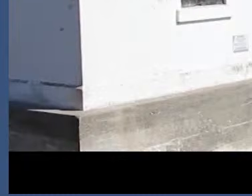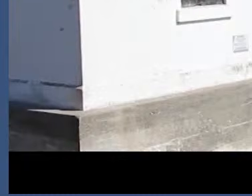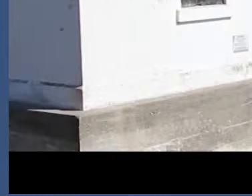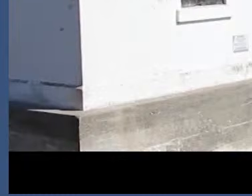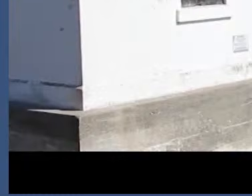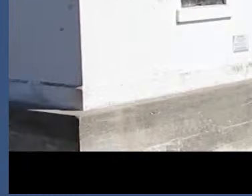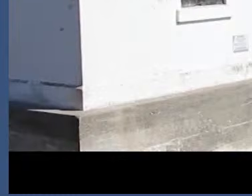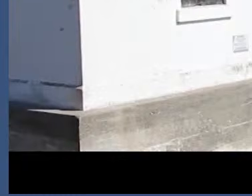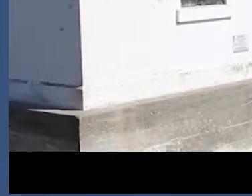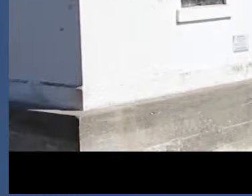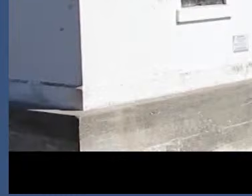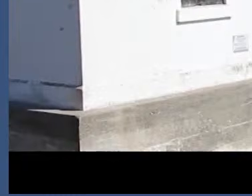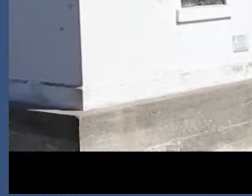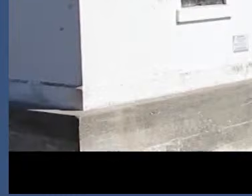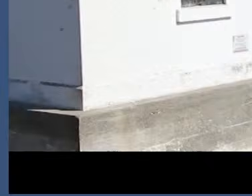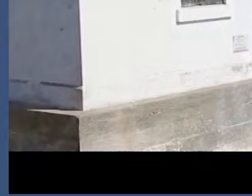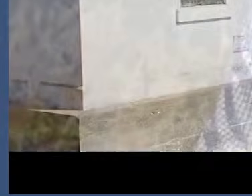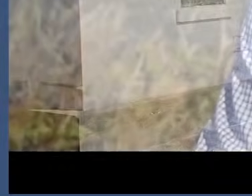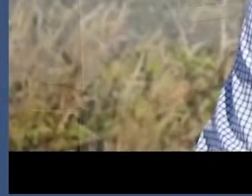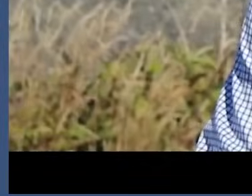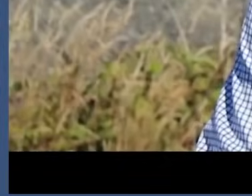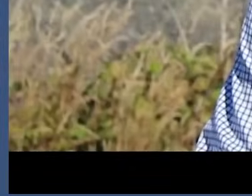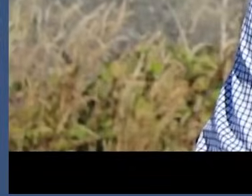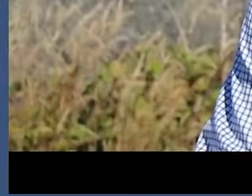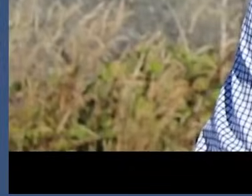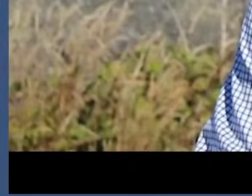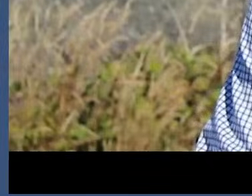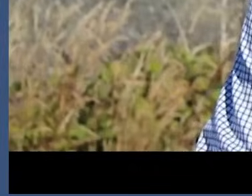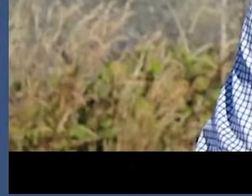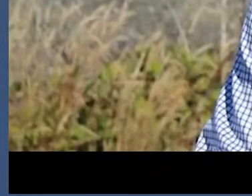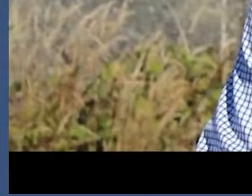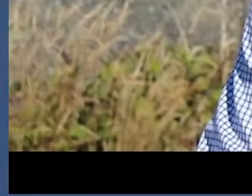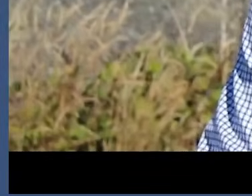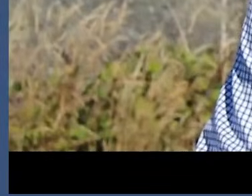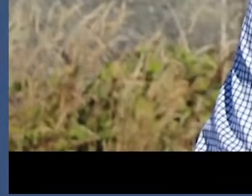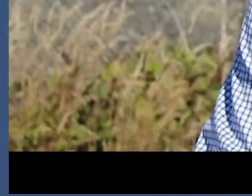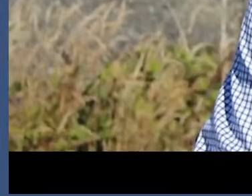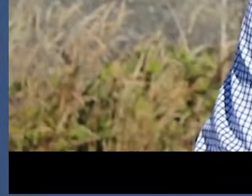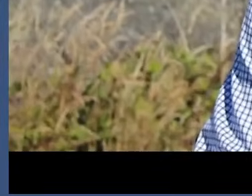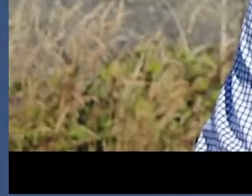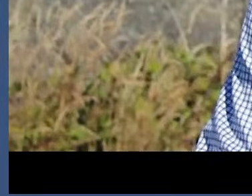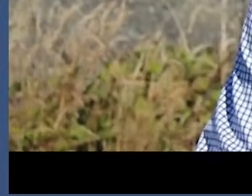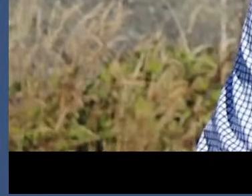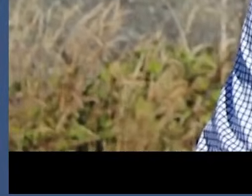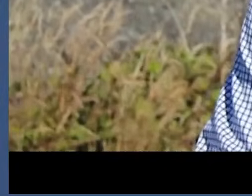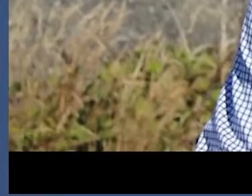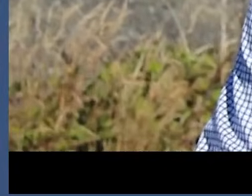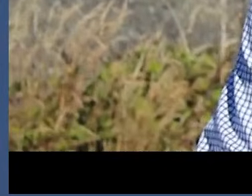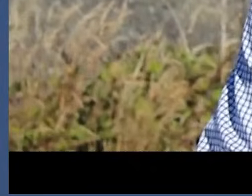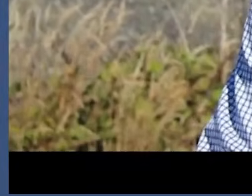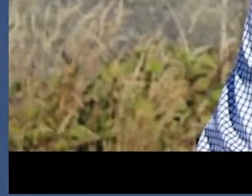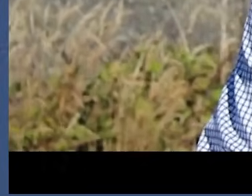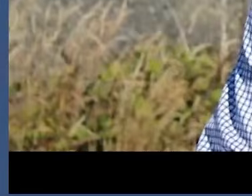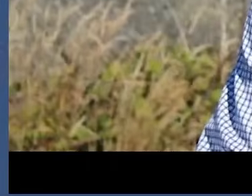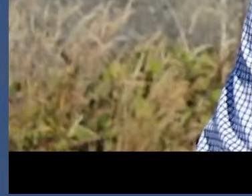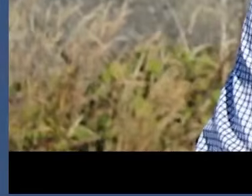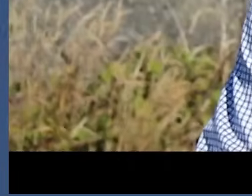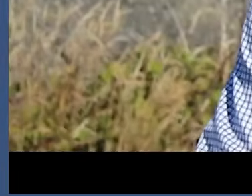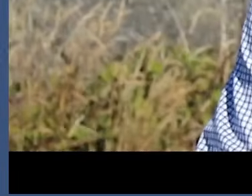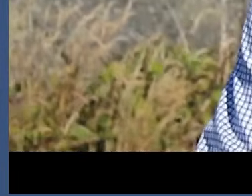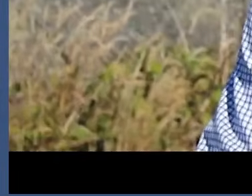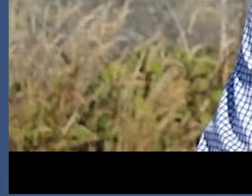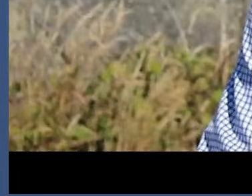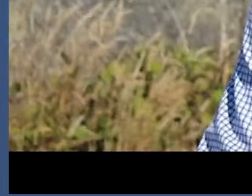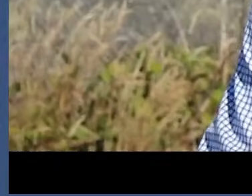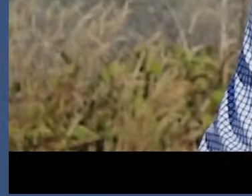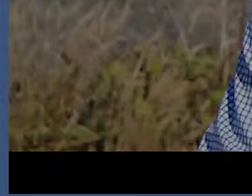They traded goods here and had the opportunity for tribes to mingle and gather. It's a wonderful location and truly one of my